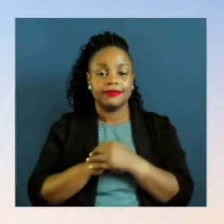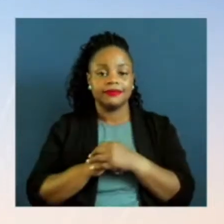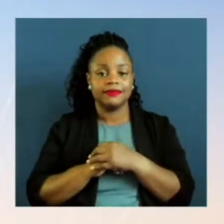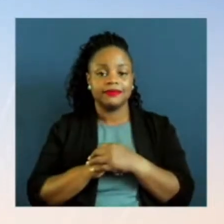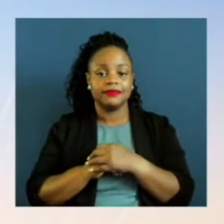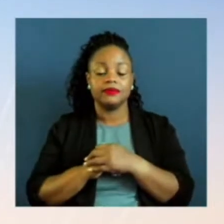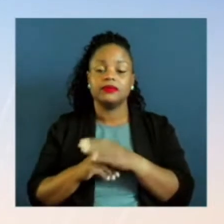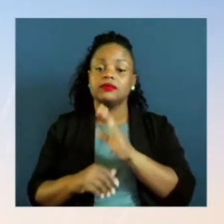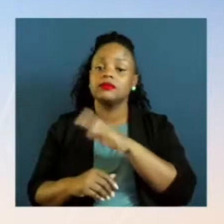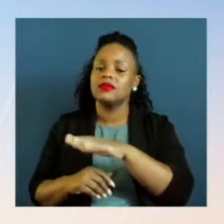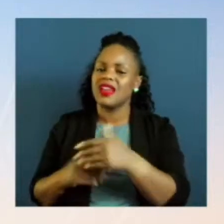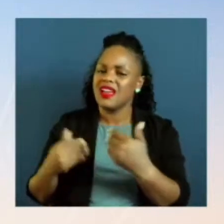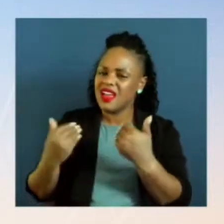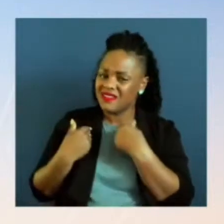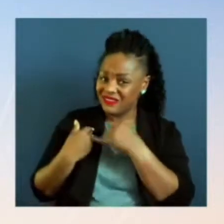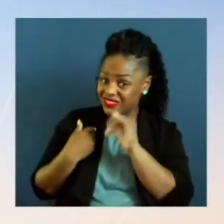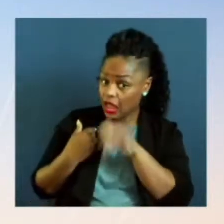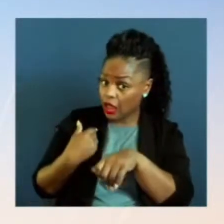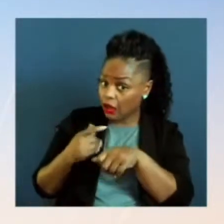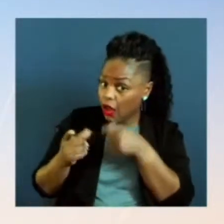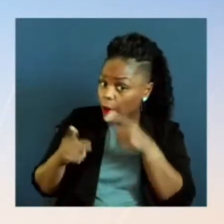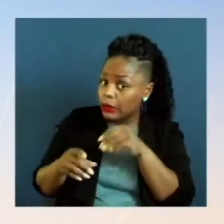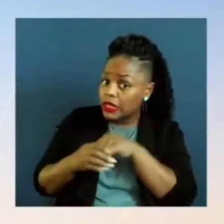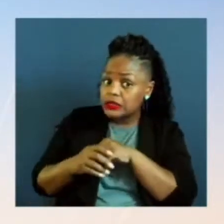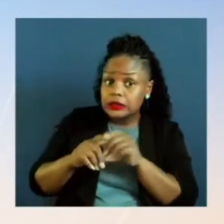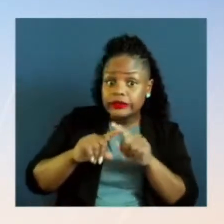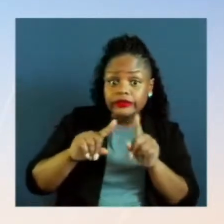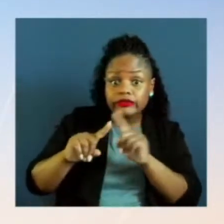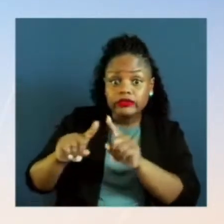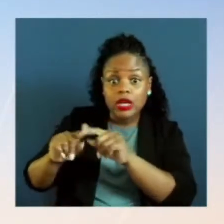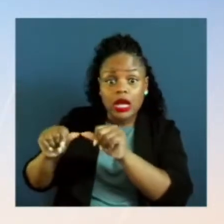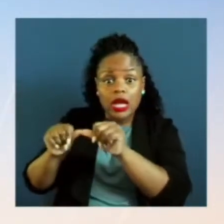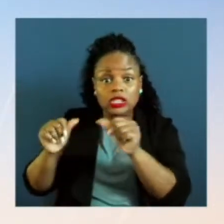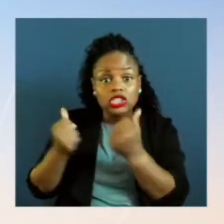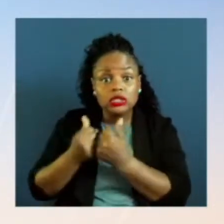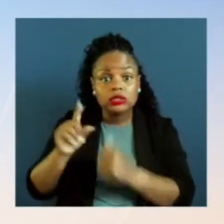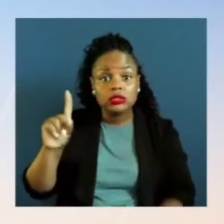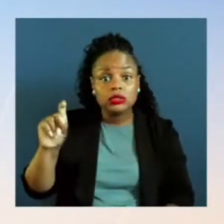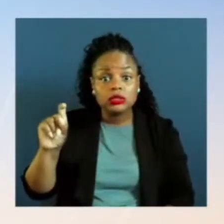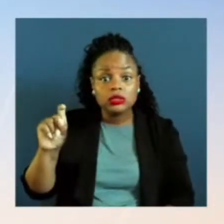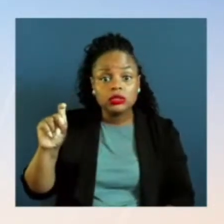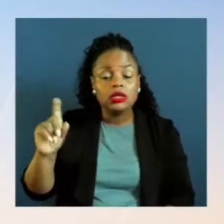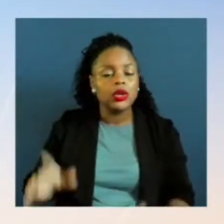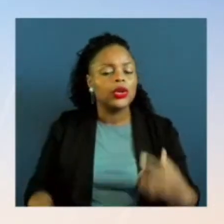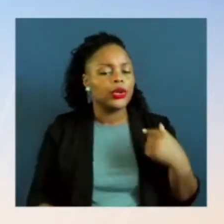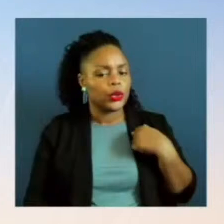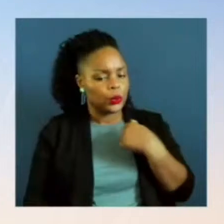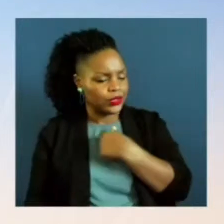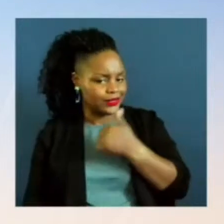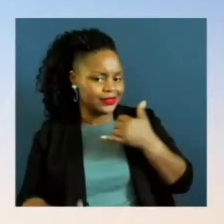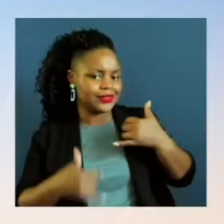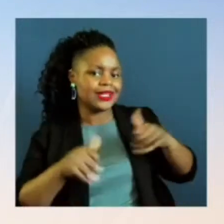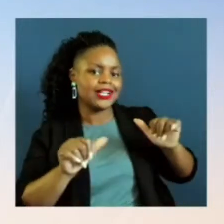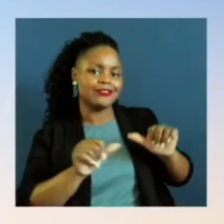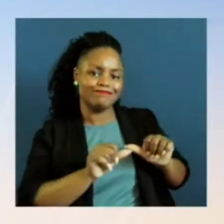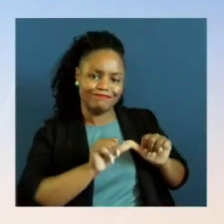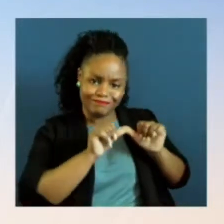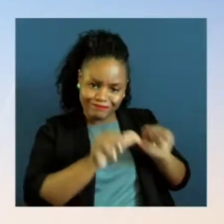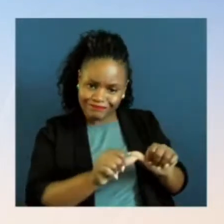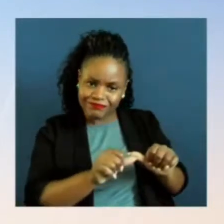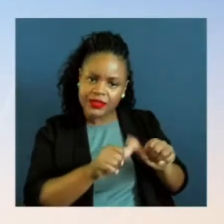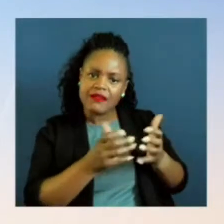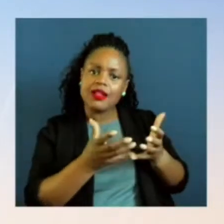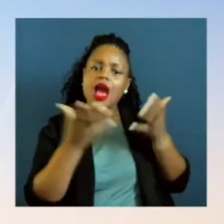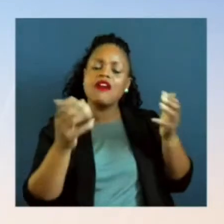agencies? That work continues. As I noted in a prior discussion, there's a great deal of work to modernize our federal